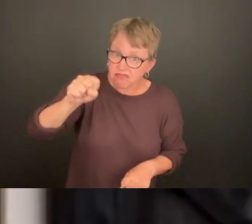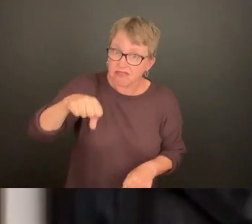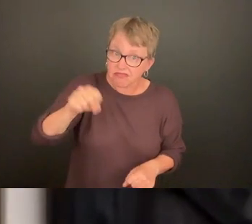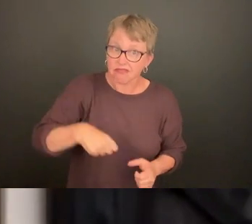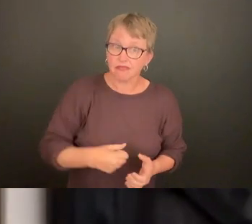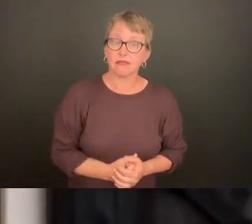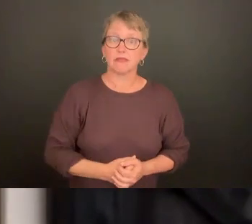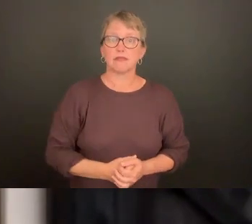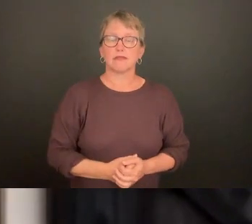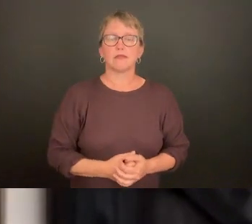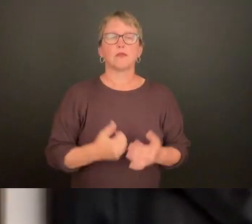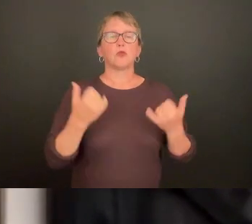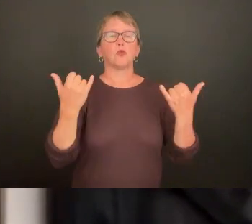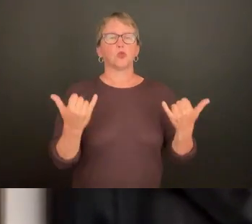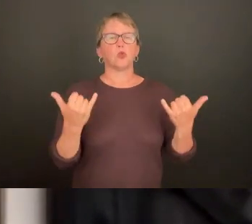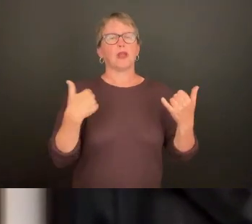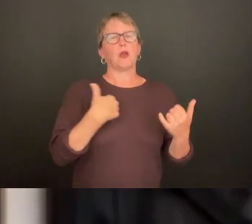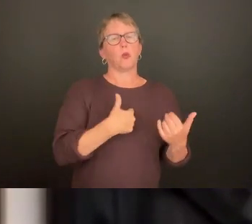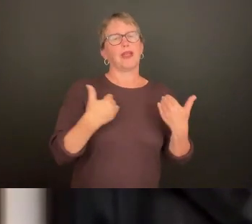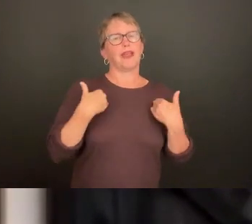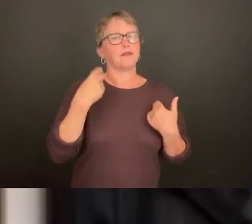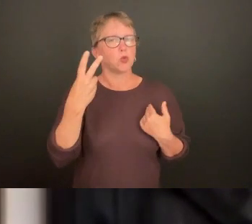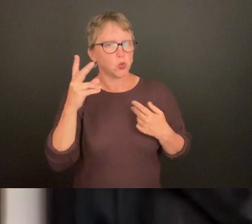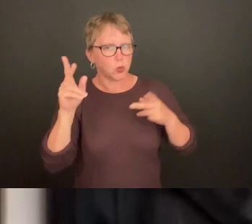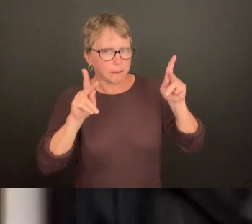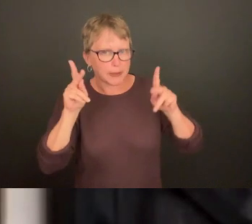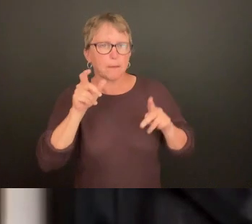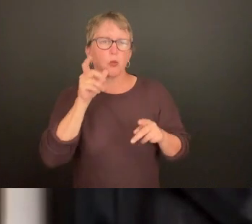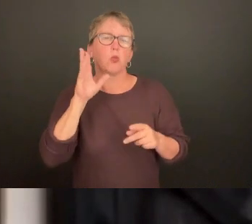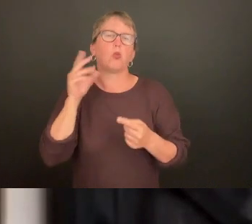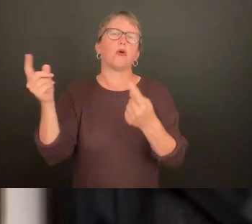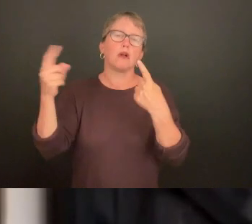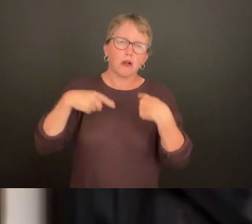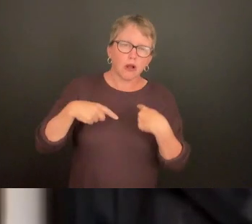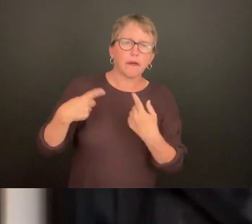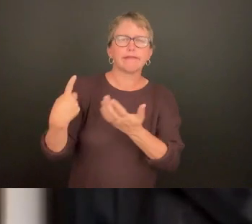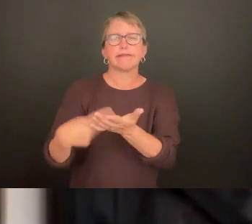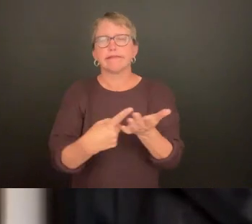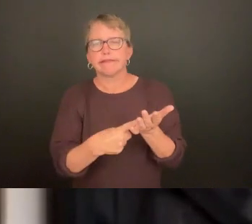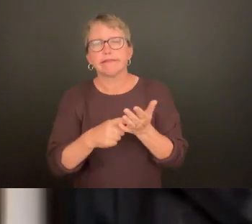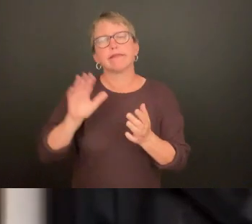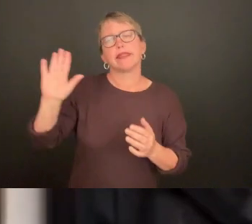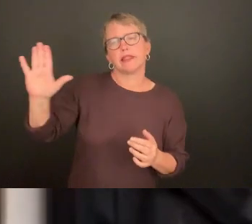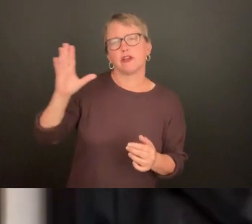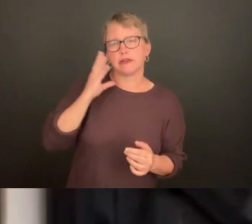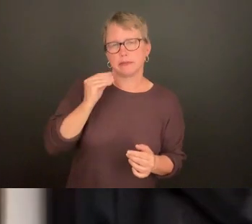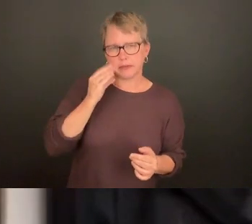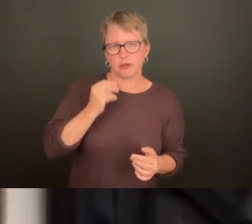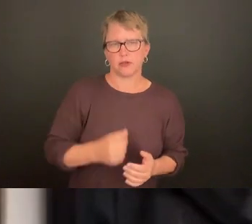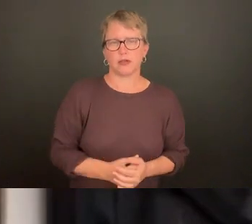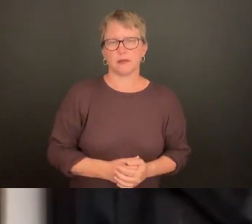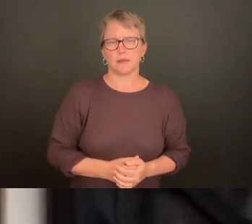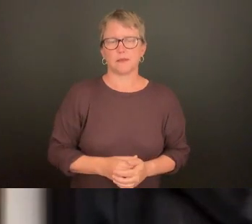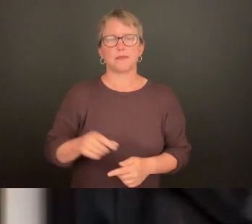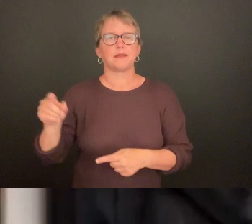It's definitely in the minds of couples. But today, the nice part about today's talk is that we're